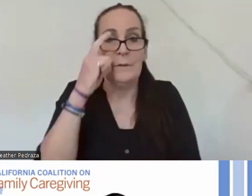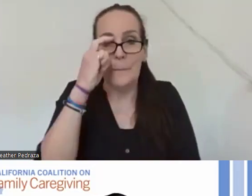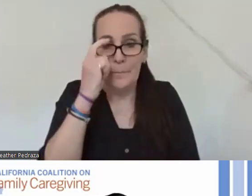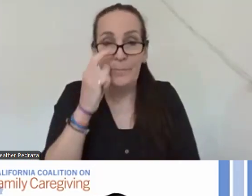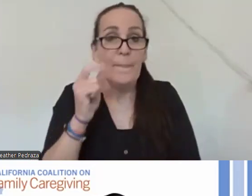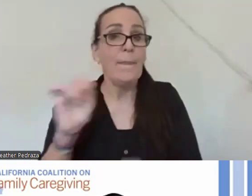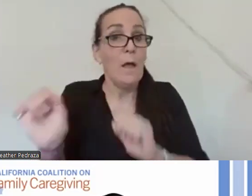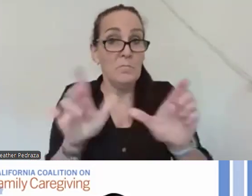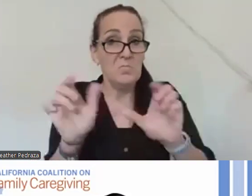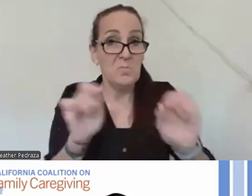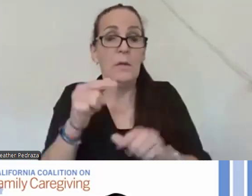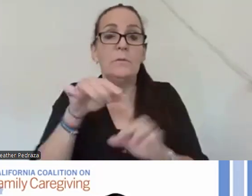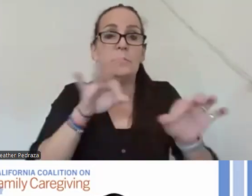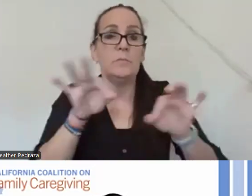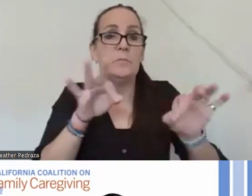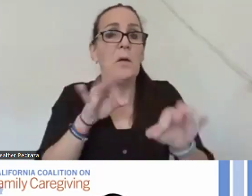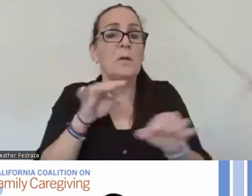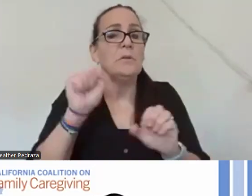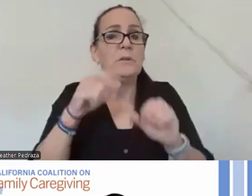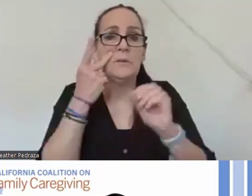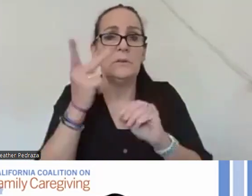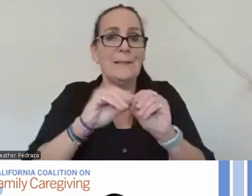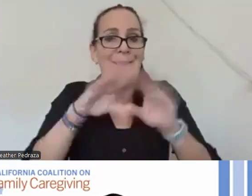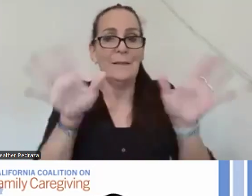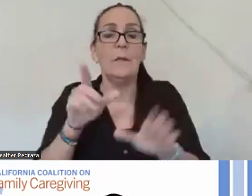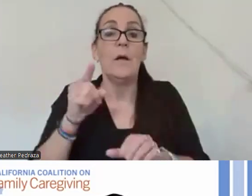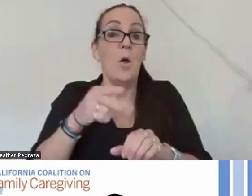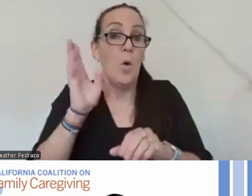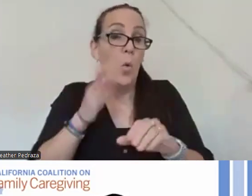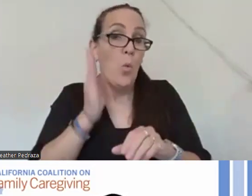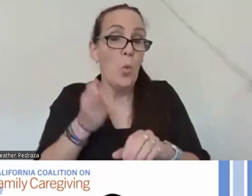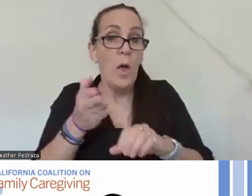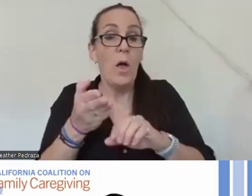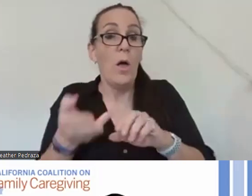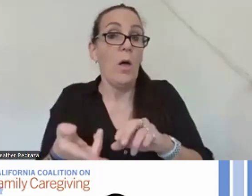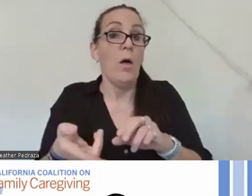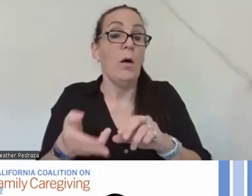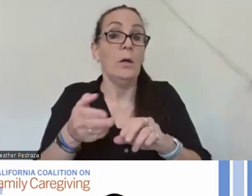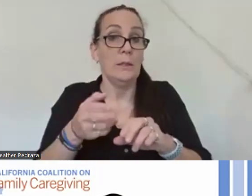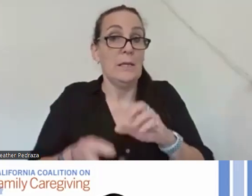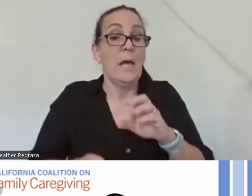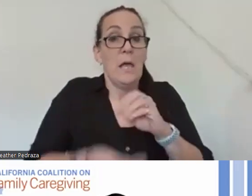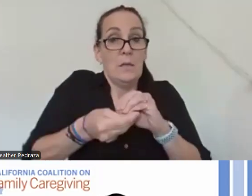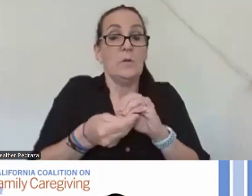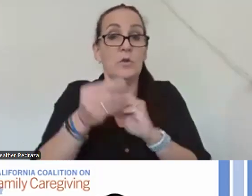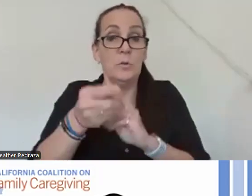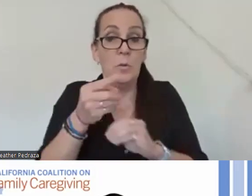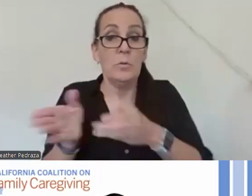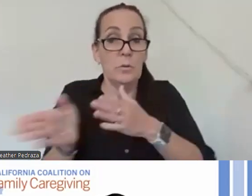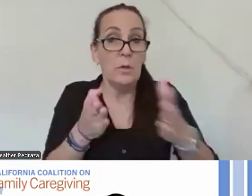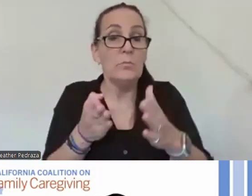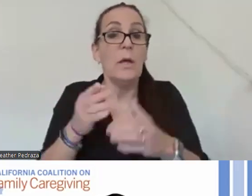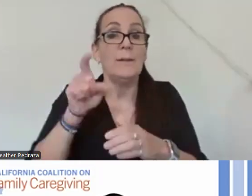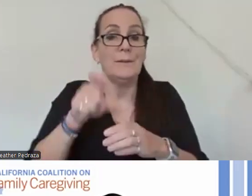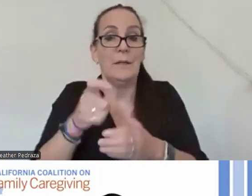slides indicate that enhanced mandatory continuity of care services will be mandatory and that plans must contact